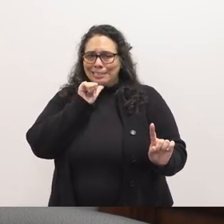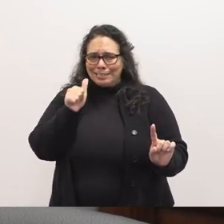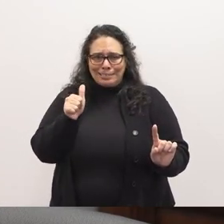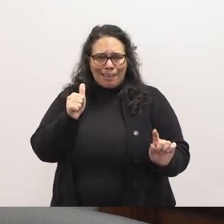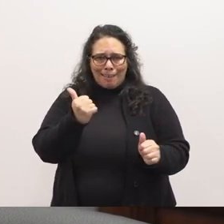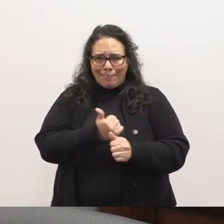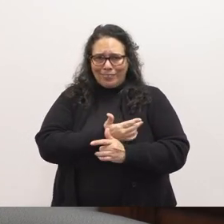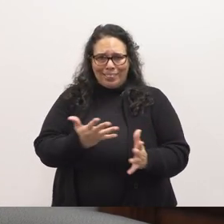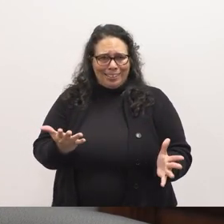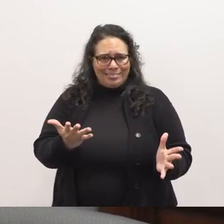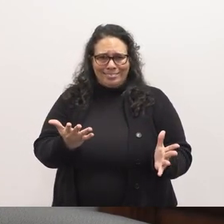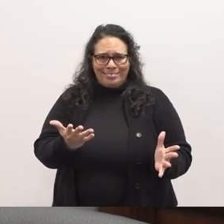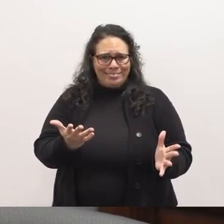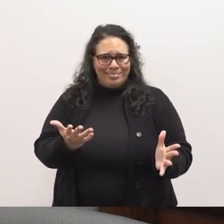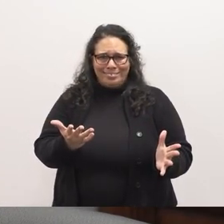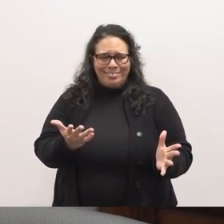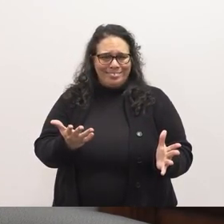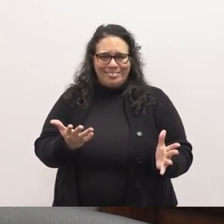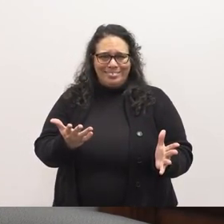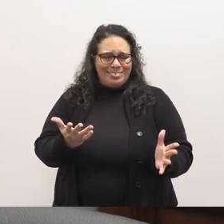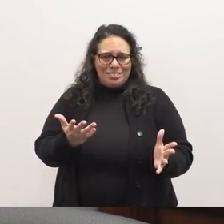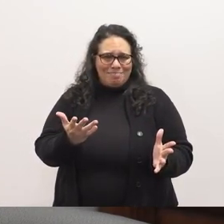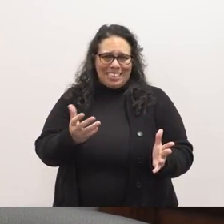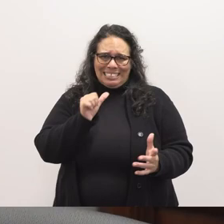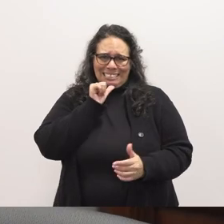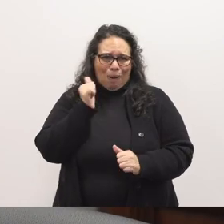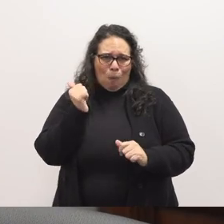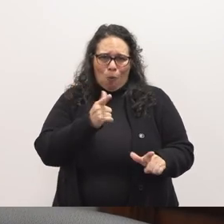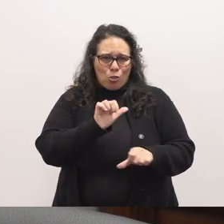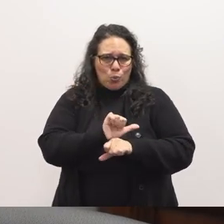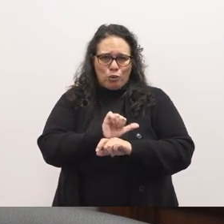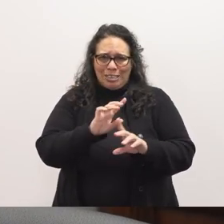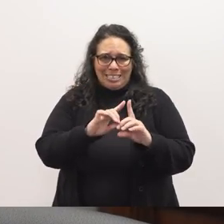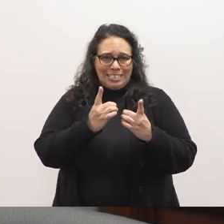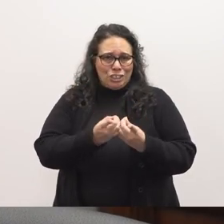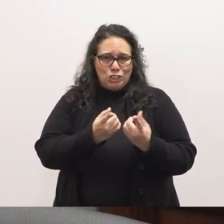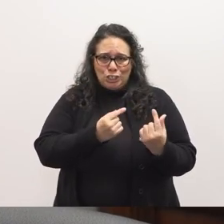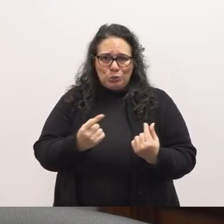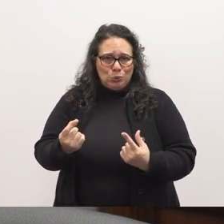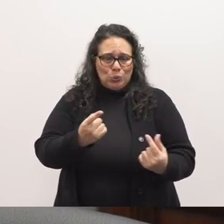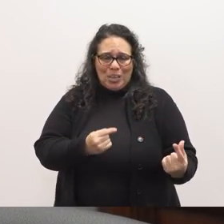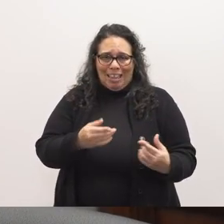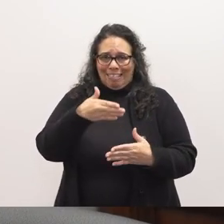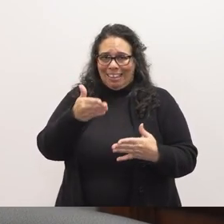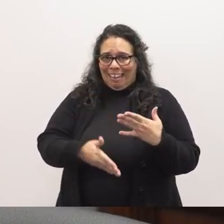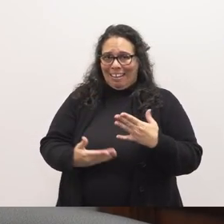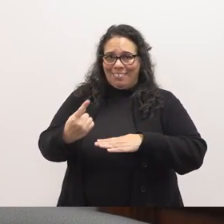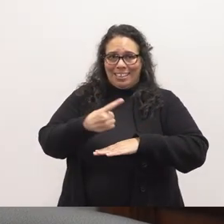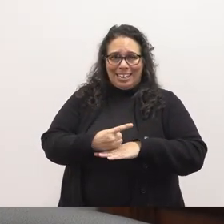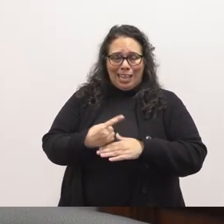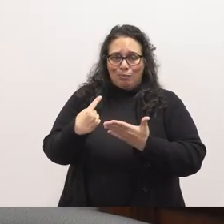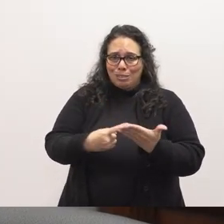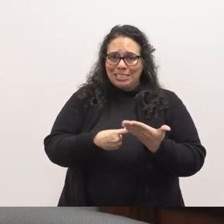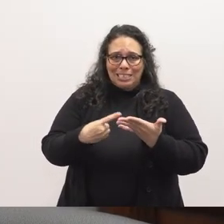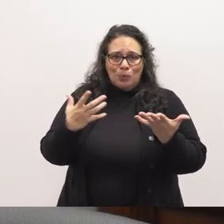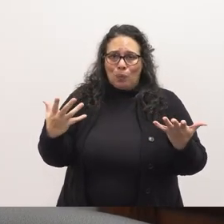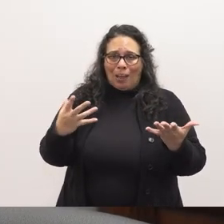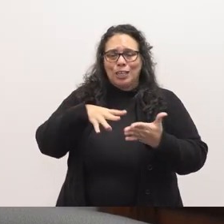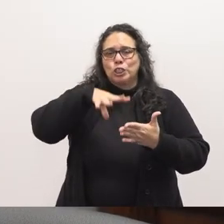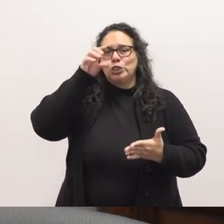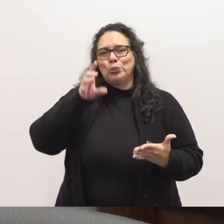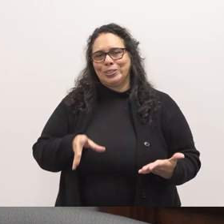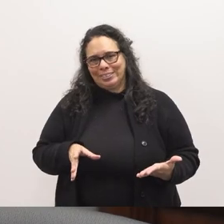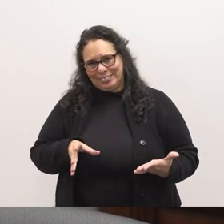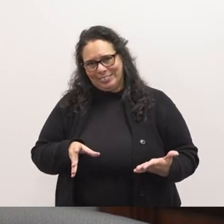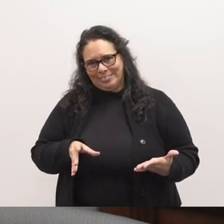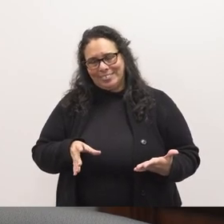all here of what the work that our district is doing. And at the end of the day, we're talking about students that clearly from all the